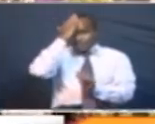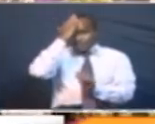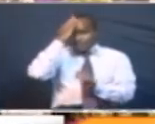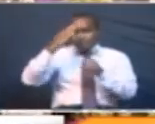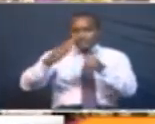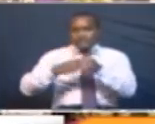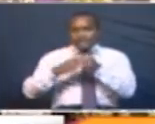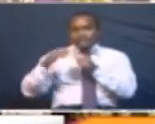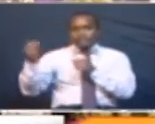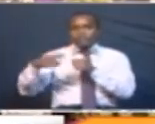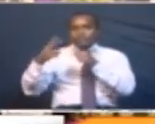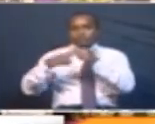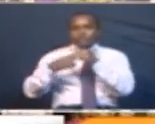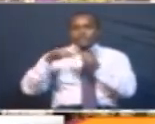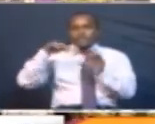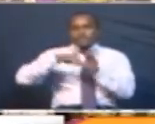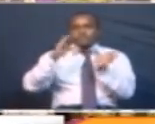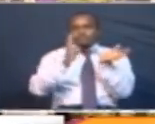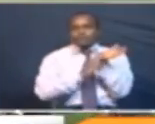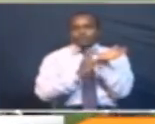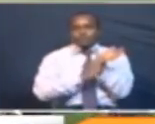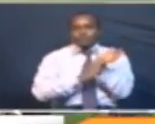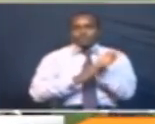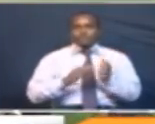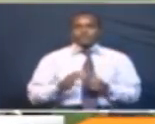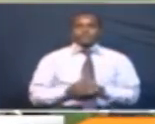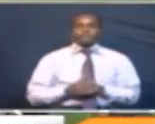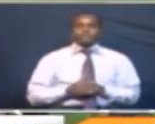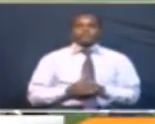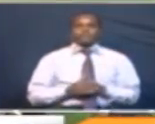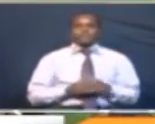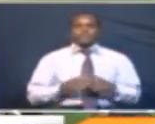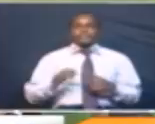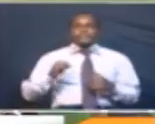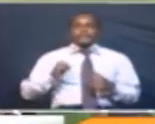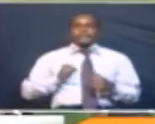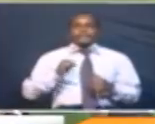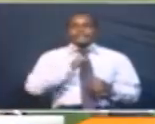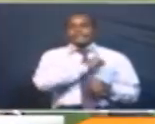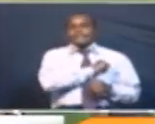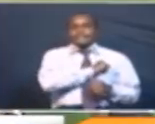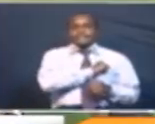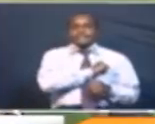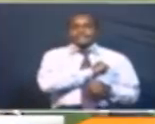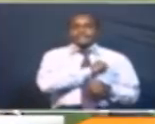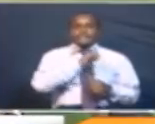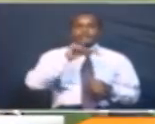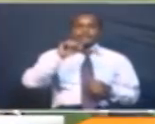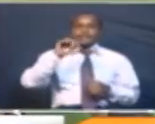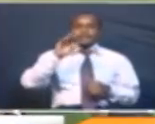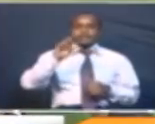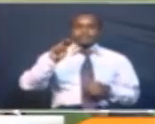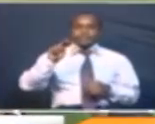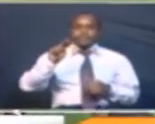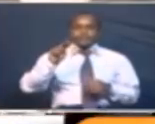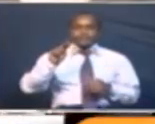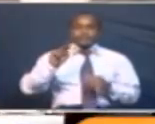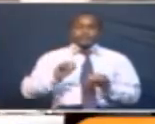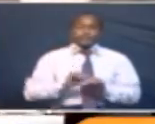July, in Migori. Senator Ben Oluoch's tributes that stood